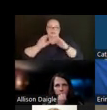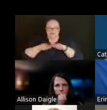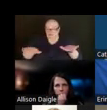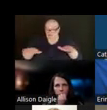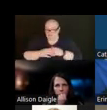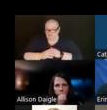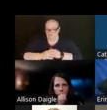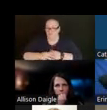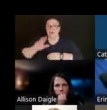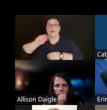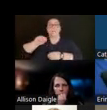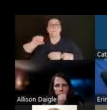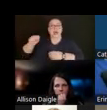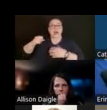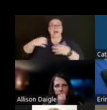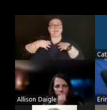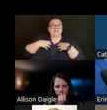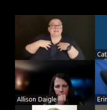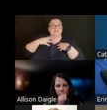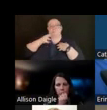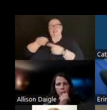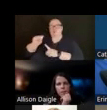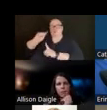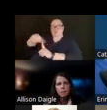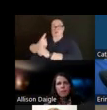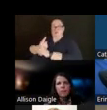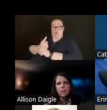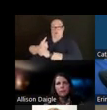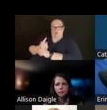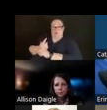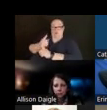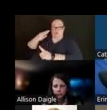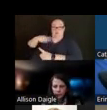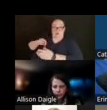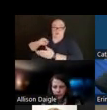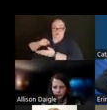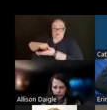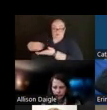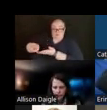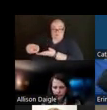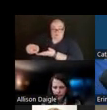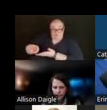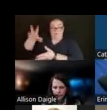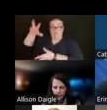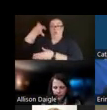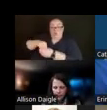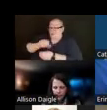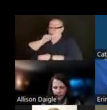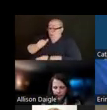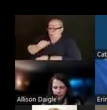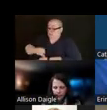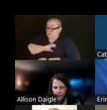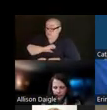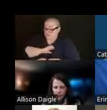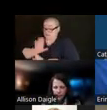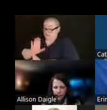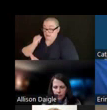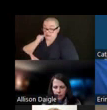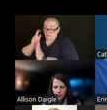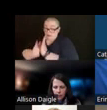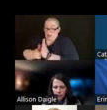Massachusetts-only cash benefit for people, including lawfully present non-citizens, who have been turned down for SSI